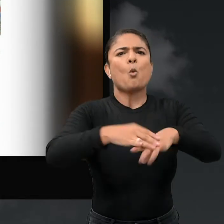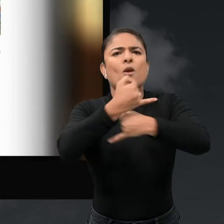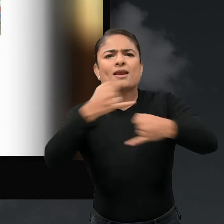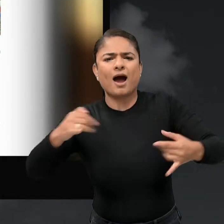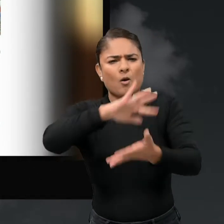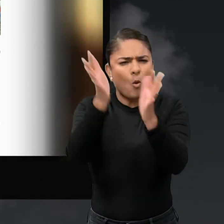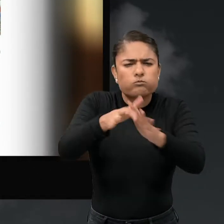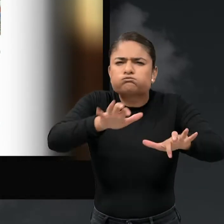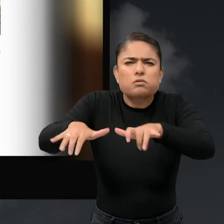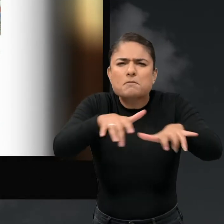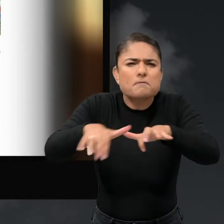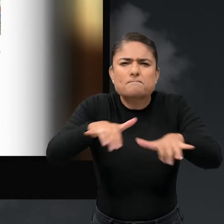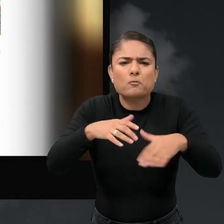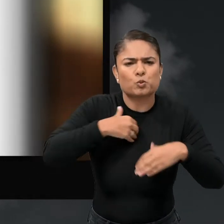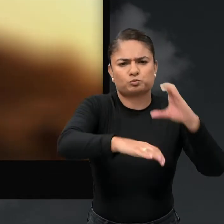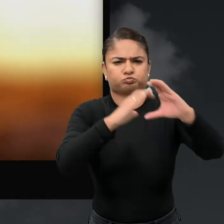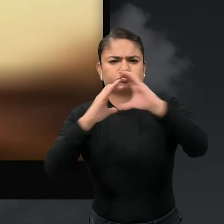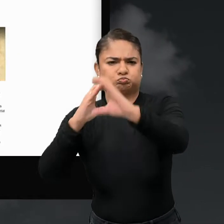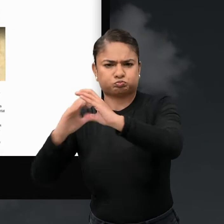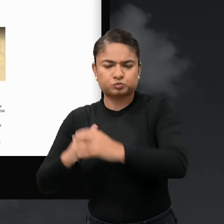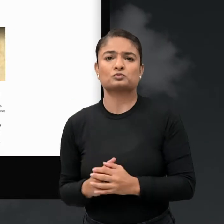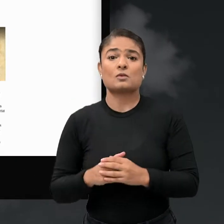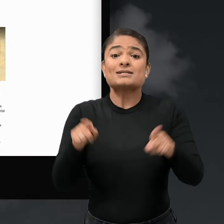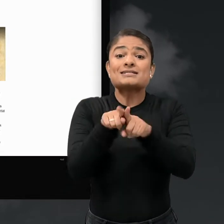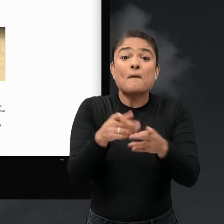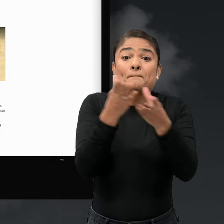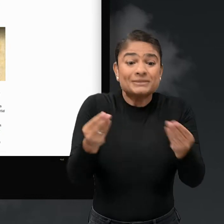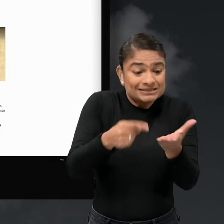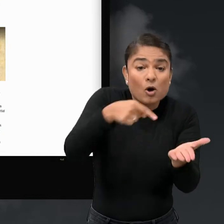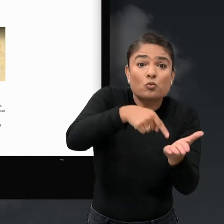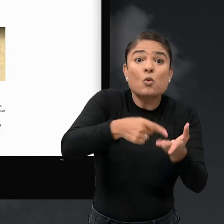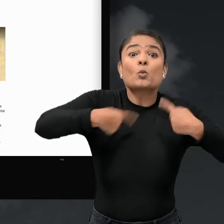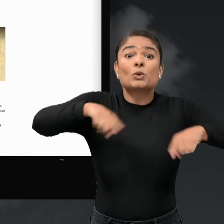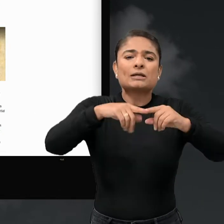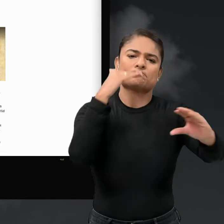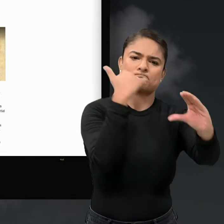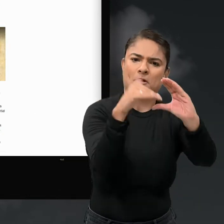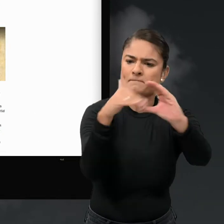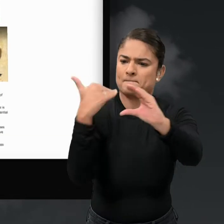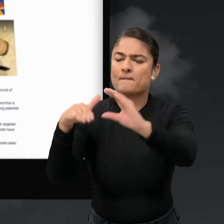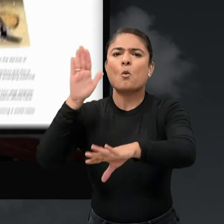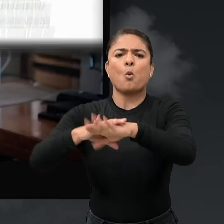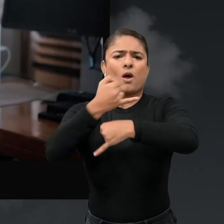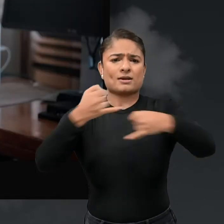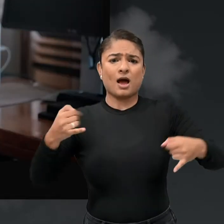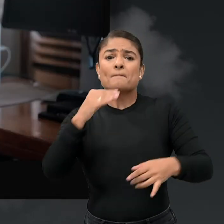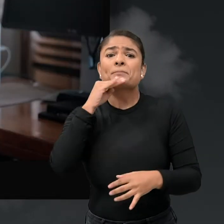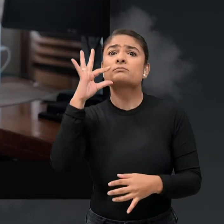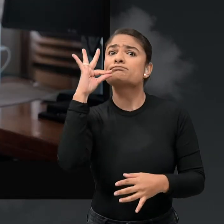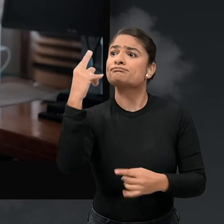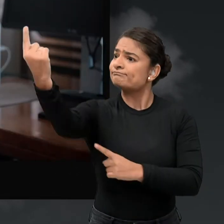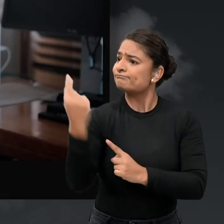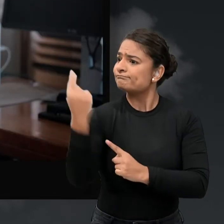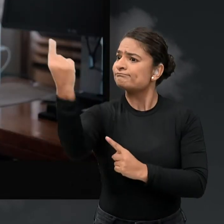purely through e-communications and your study materials that we send, so nobody really comes